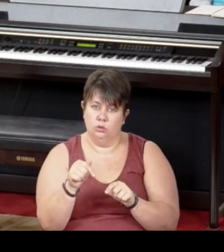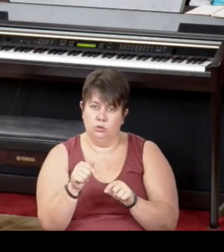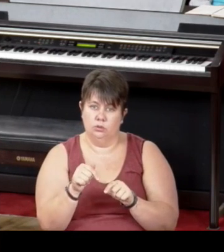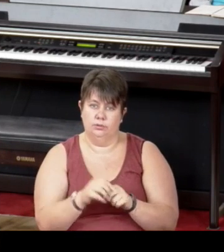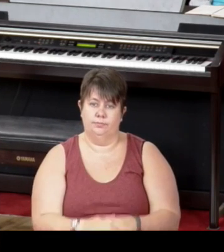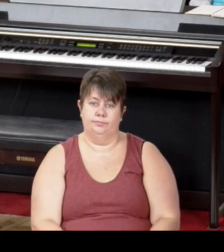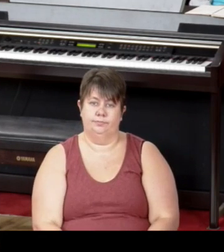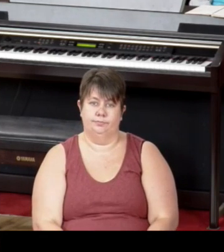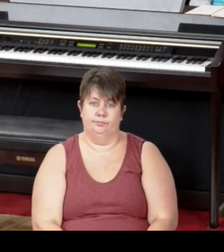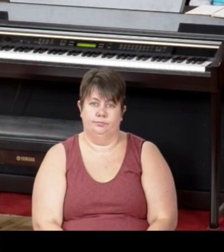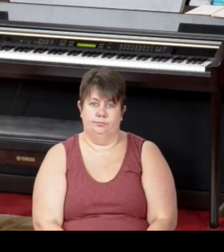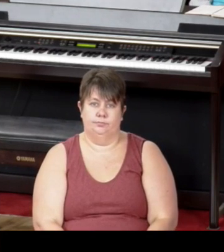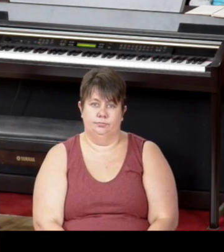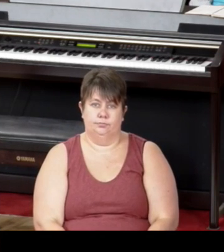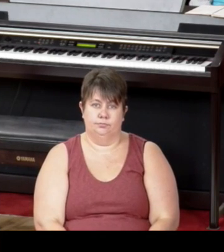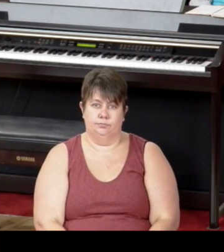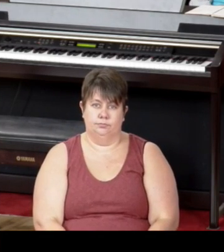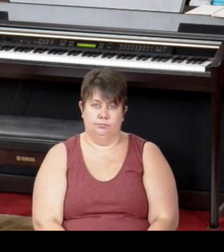come.